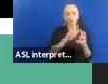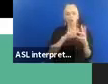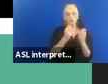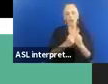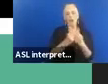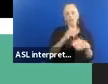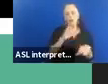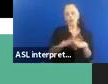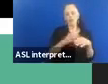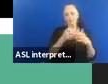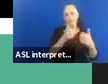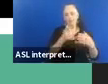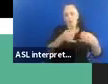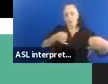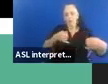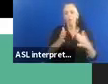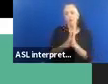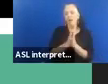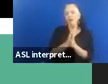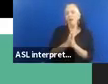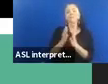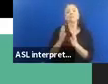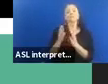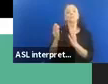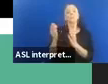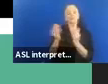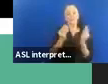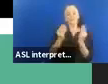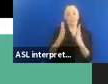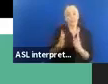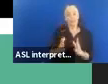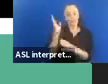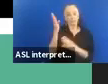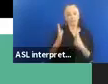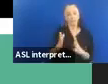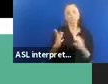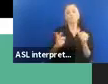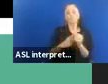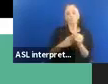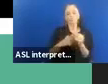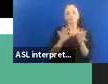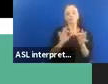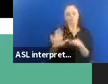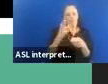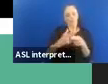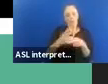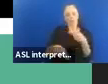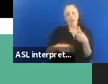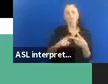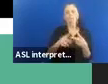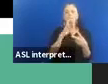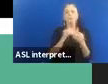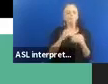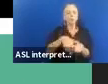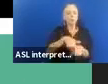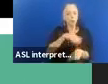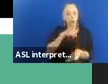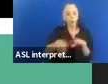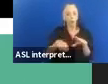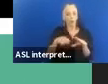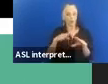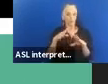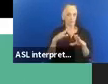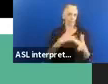and speakers to always say their name before speaking, to speak slower than usual, to speak directly into the